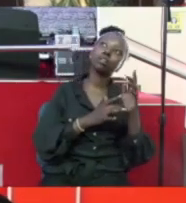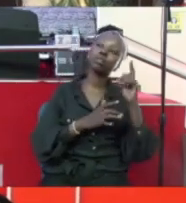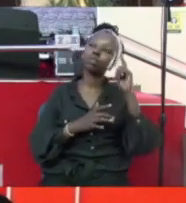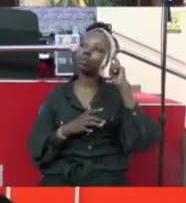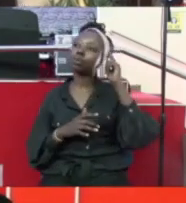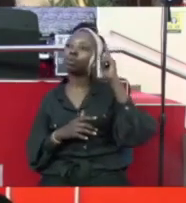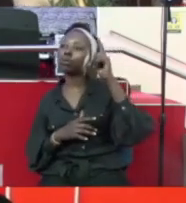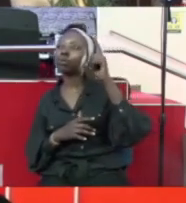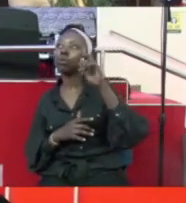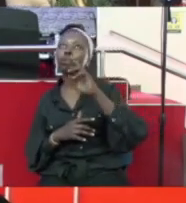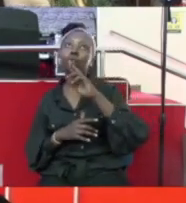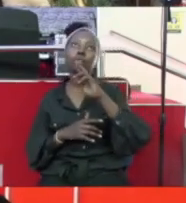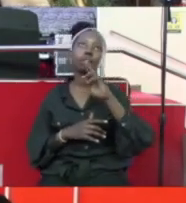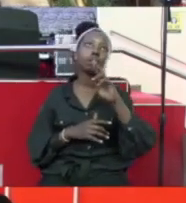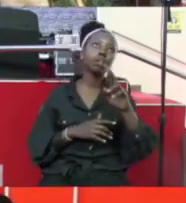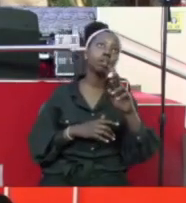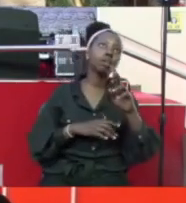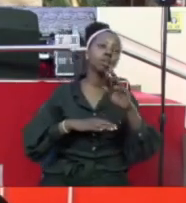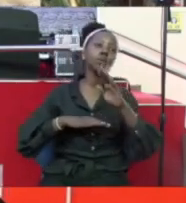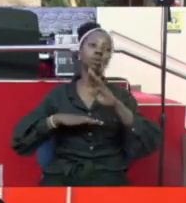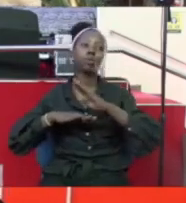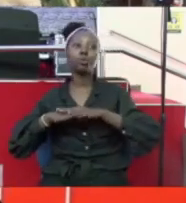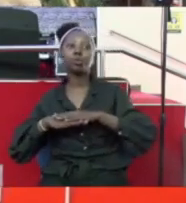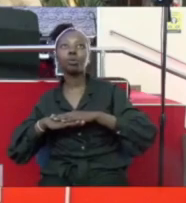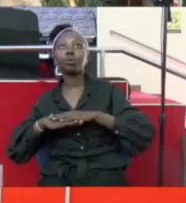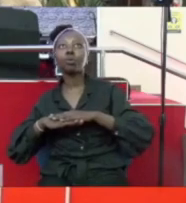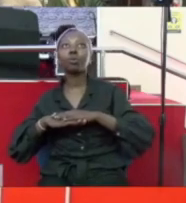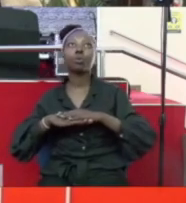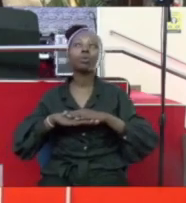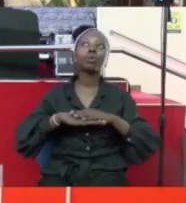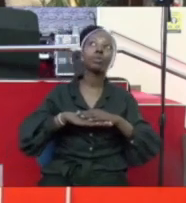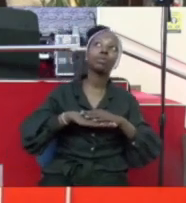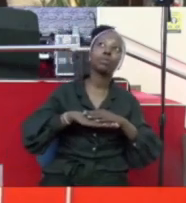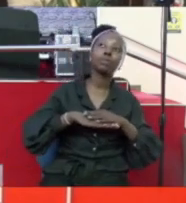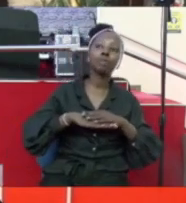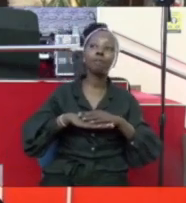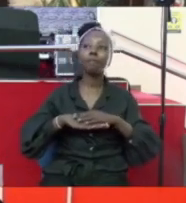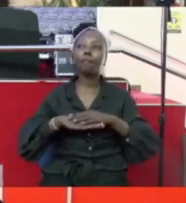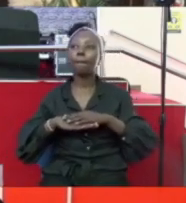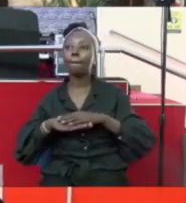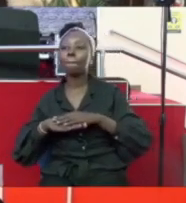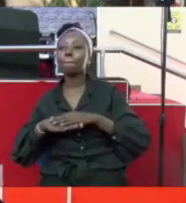I know that Jesus, you are good.